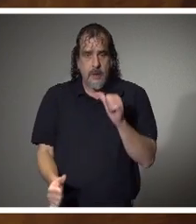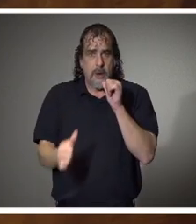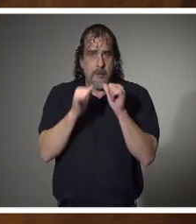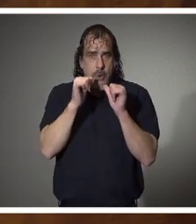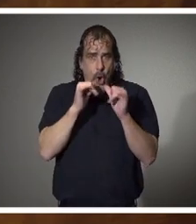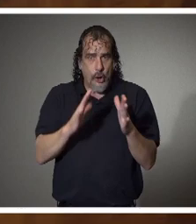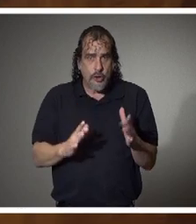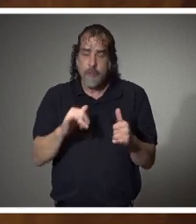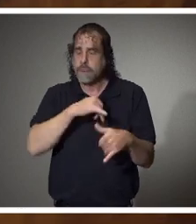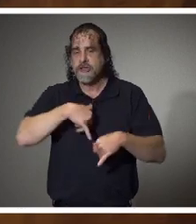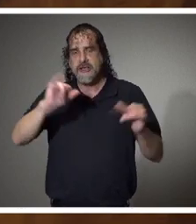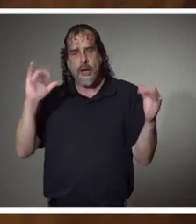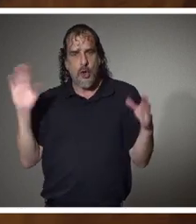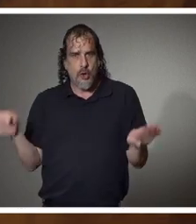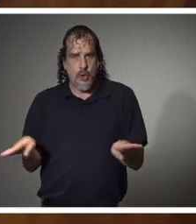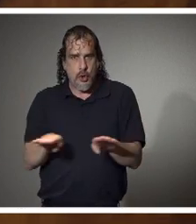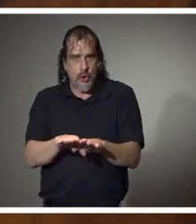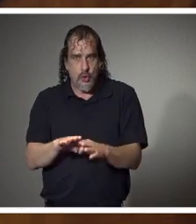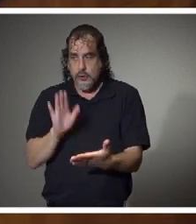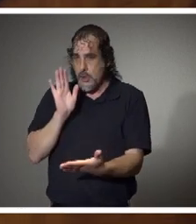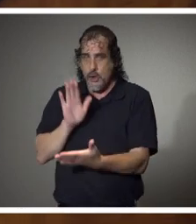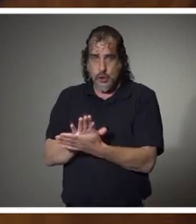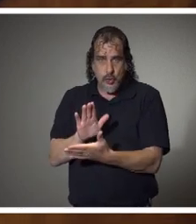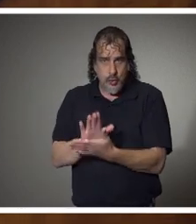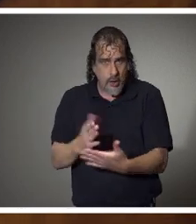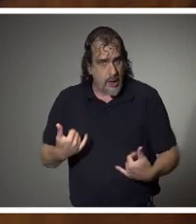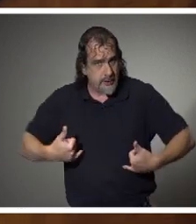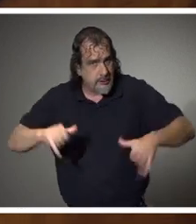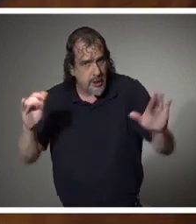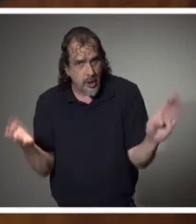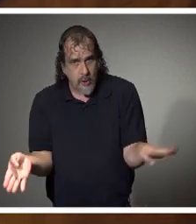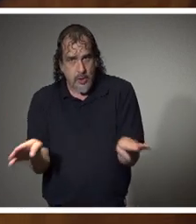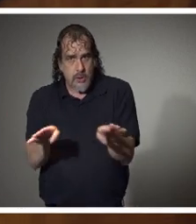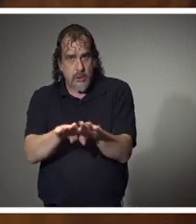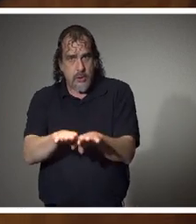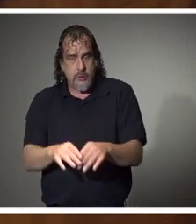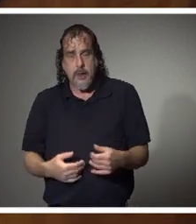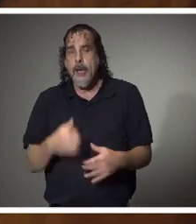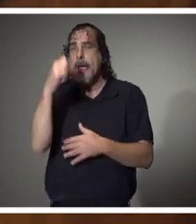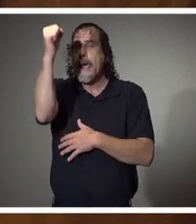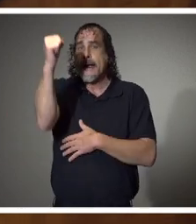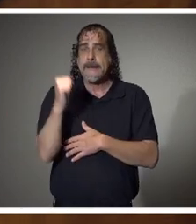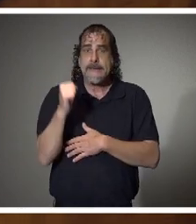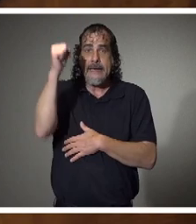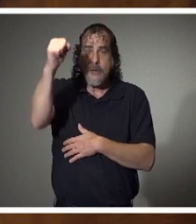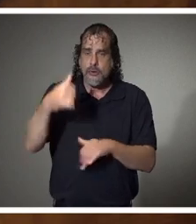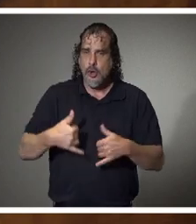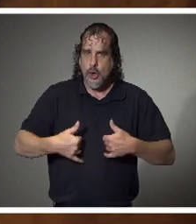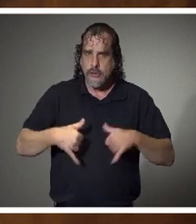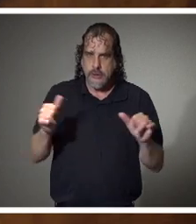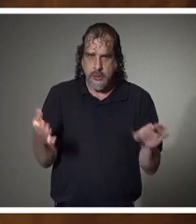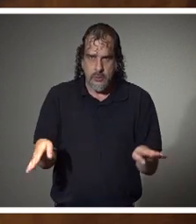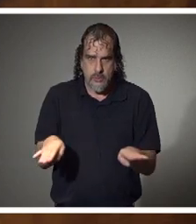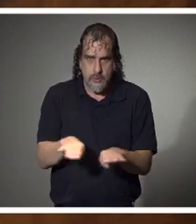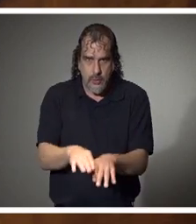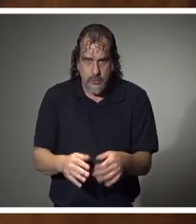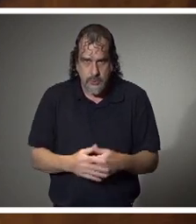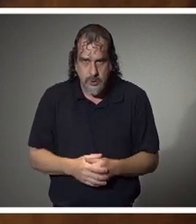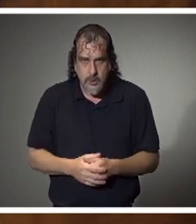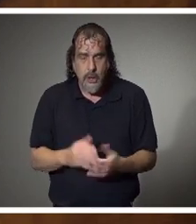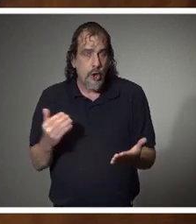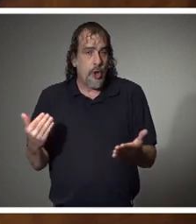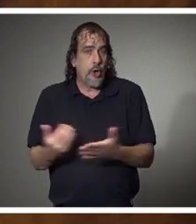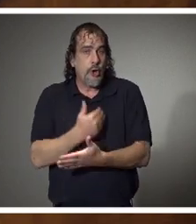still closed. Schools are still closed. Casinos are still closed. Newly